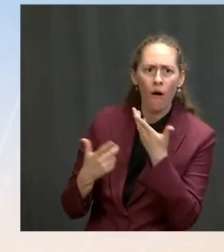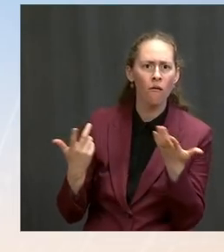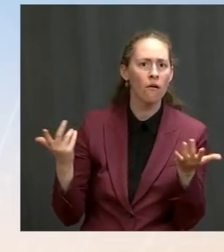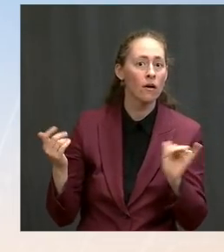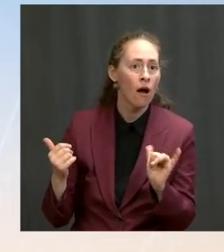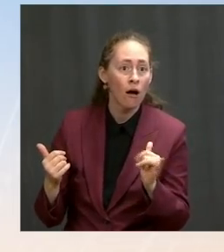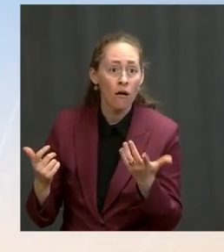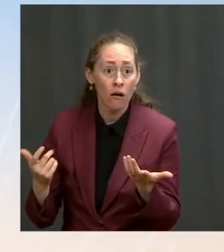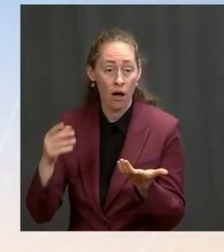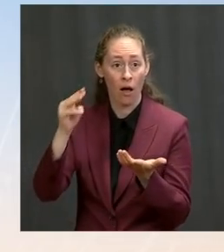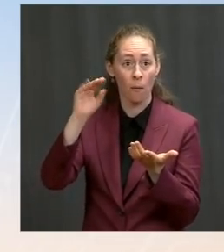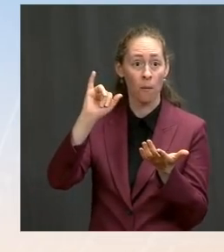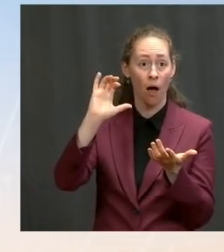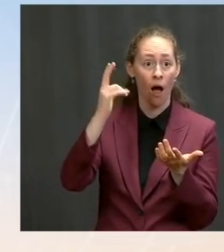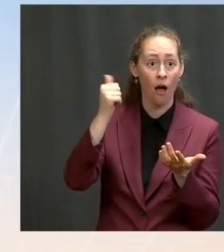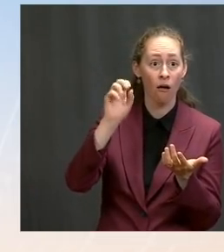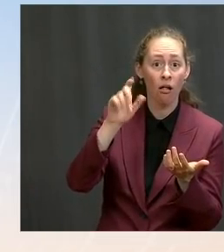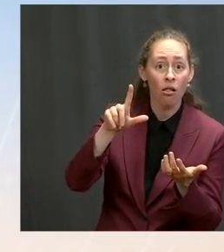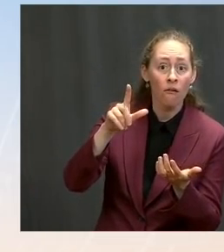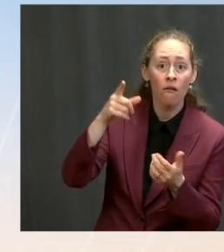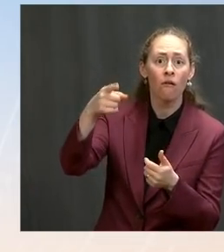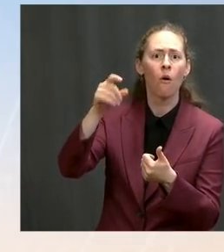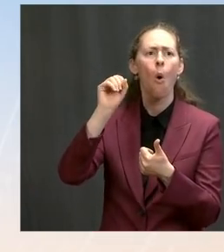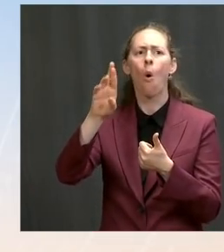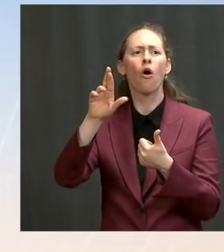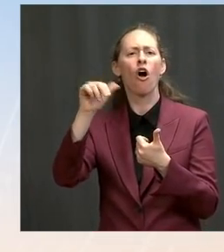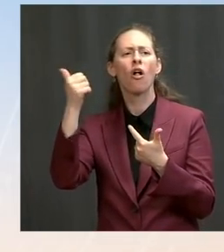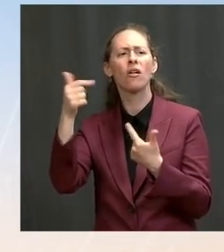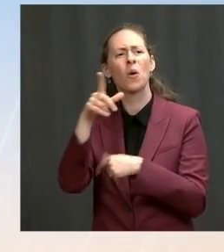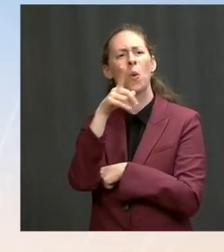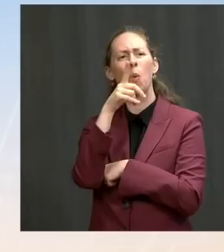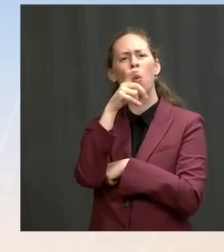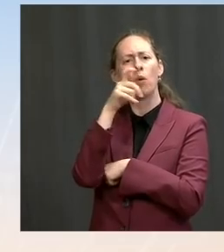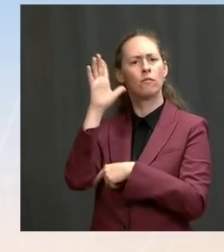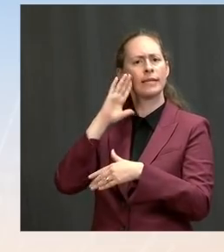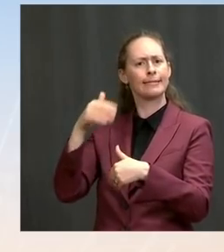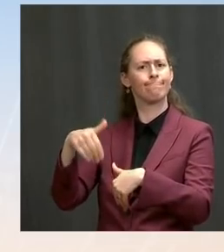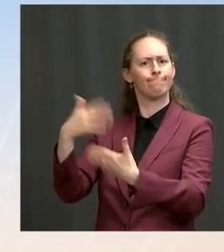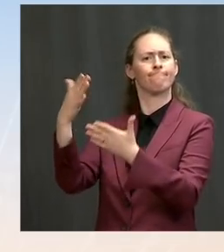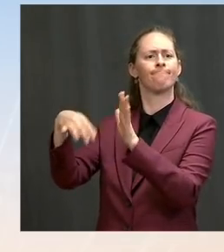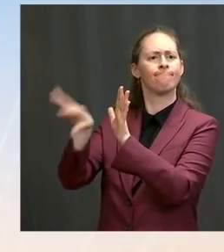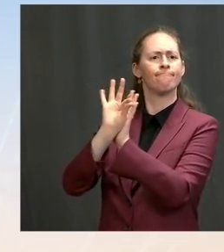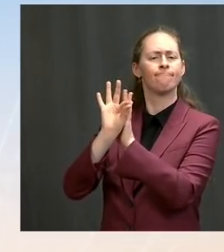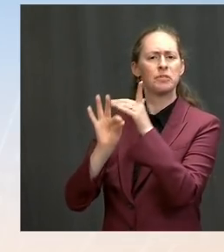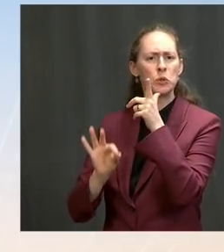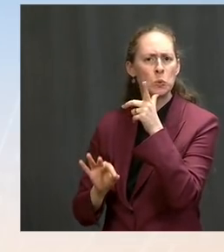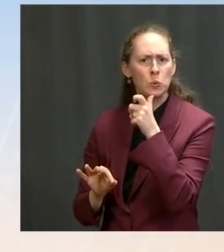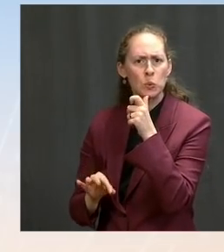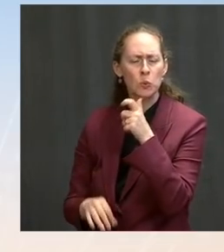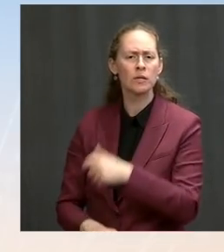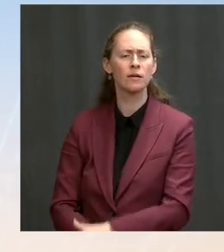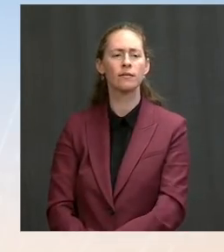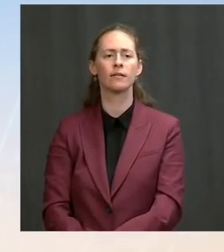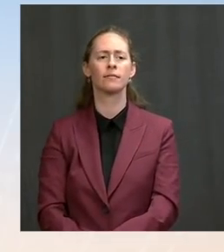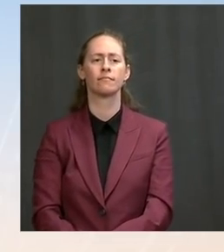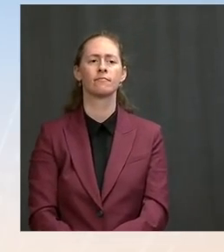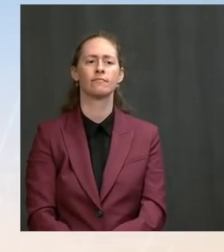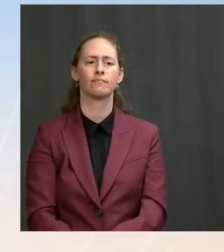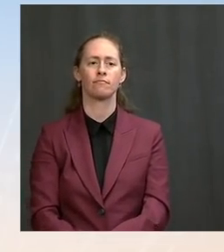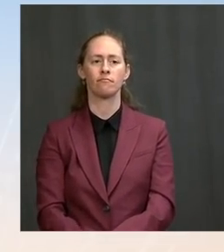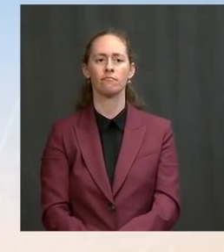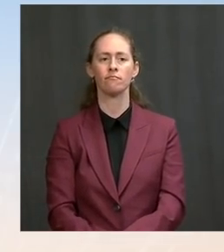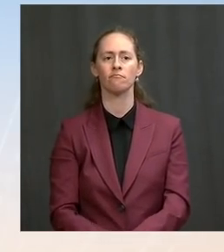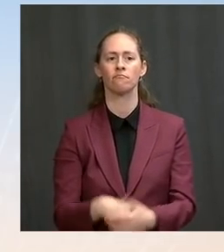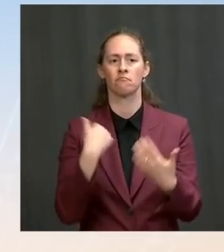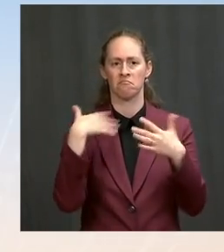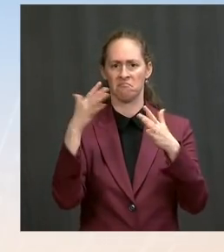Deb Schur, or is it someone else? Just so I know the specificity when we write this. Yes, I spent time with two top